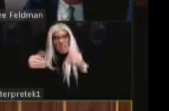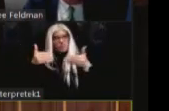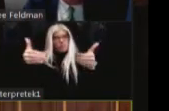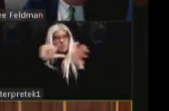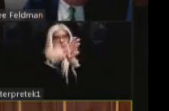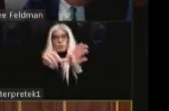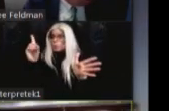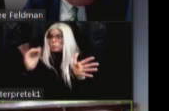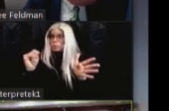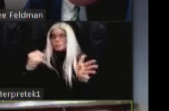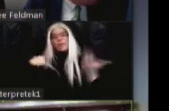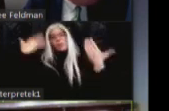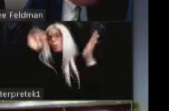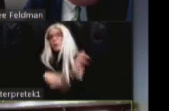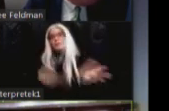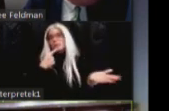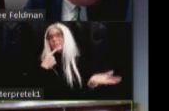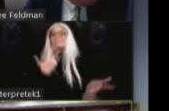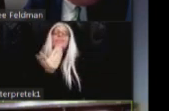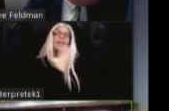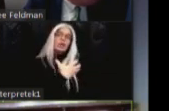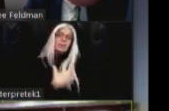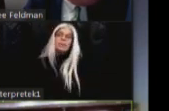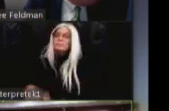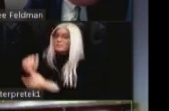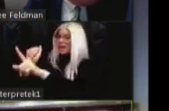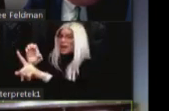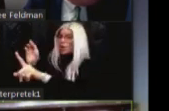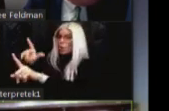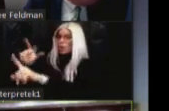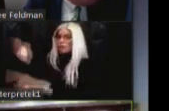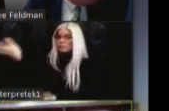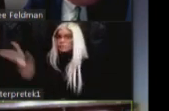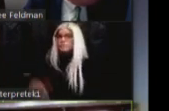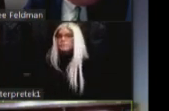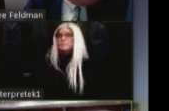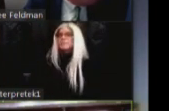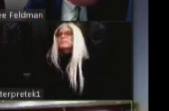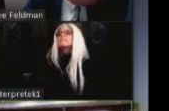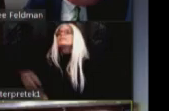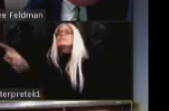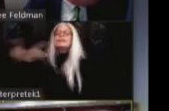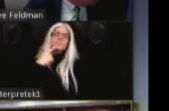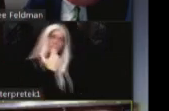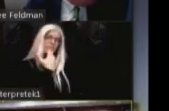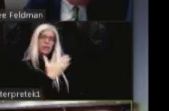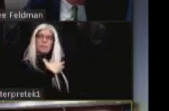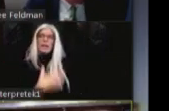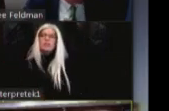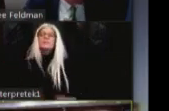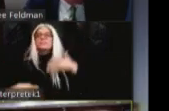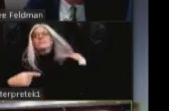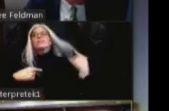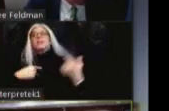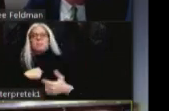Mayor. Thank you, Commissioner Ariola. Thank you, Mr. Mayor. I'm really torn because I continue